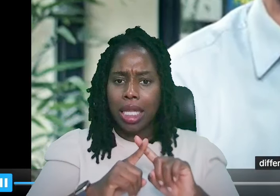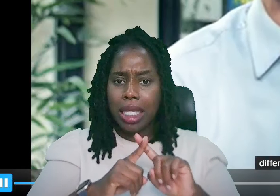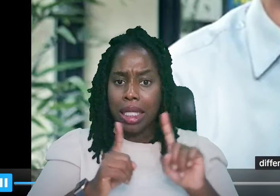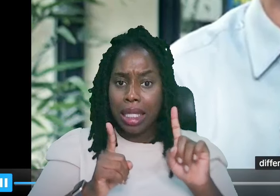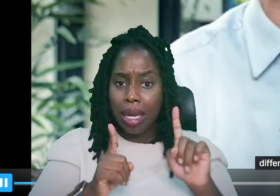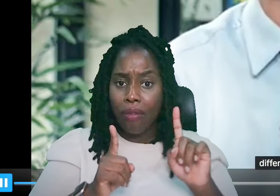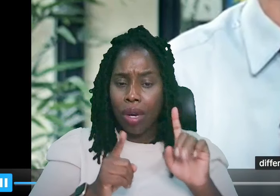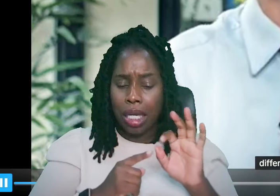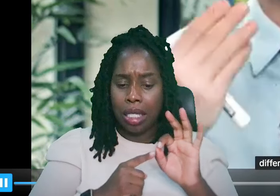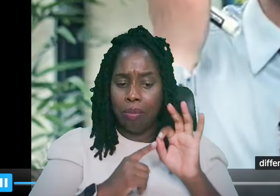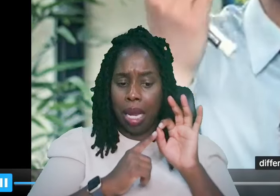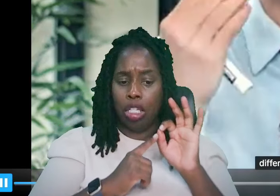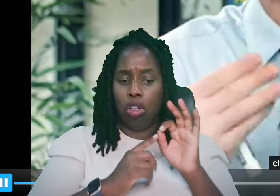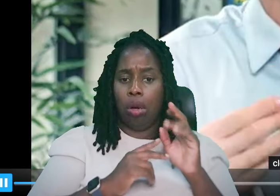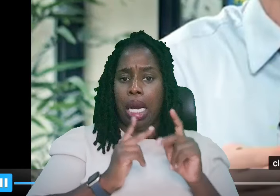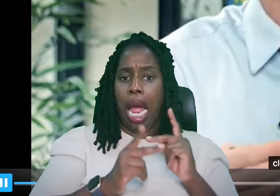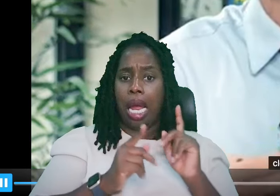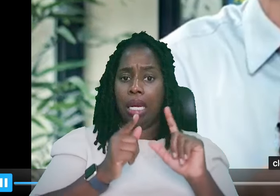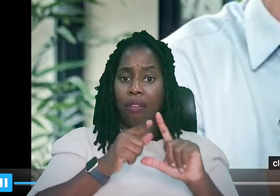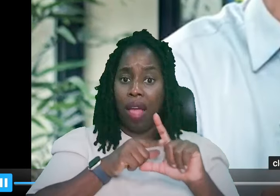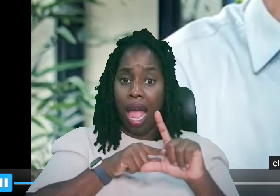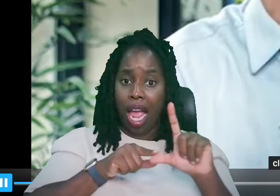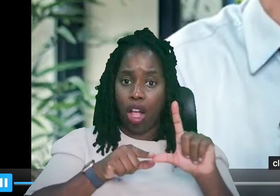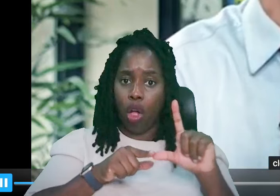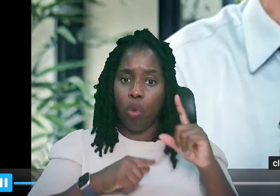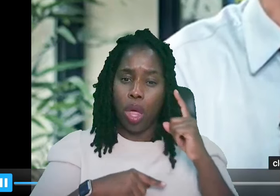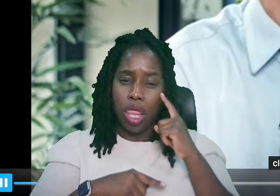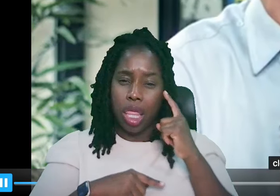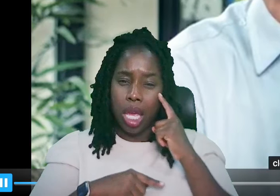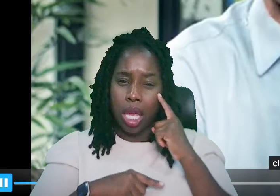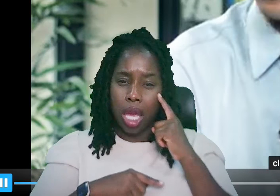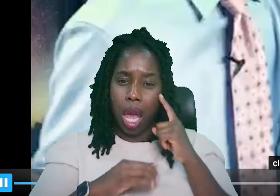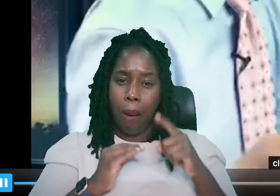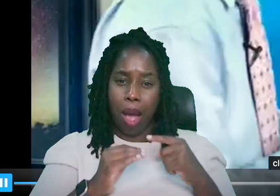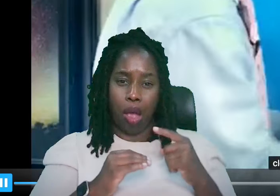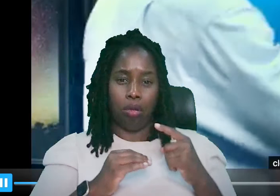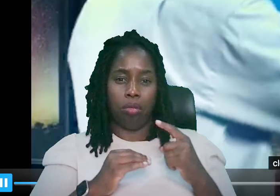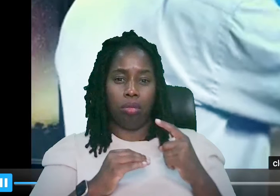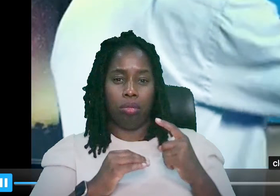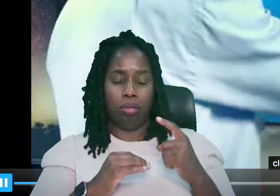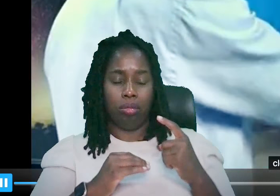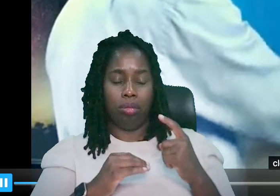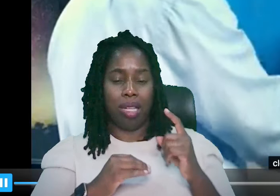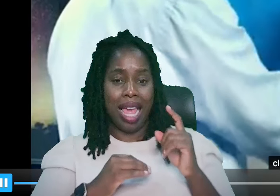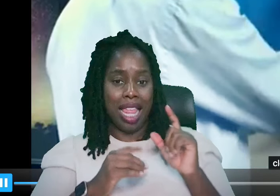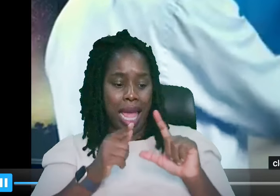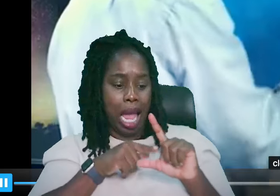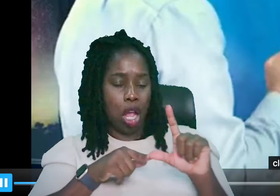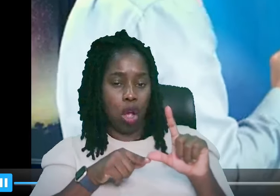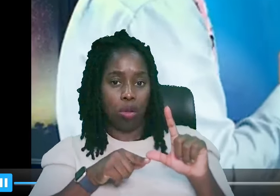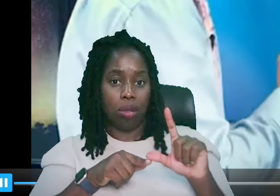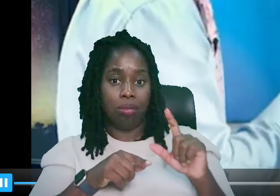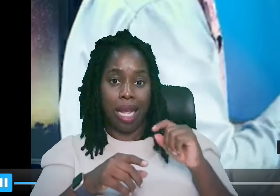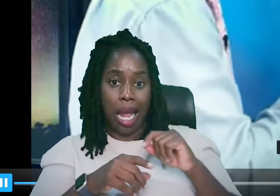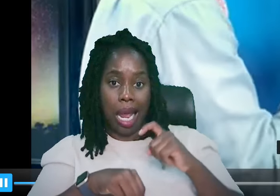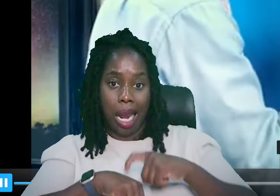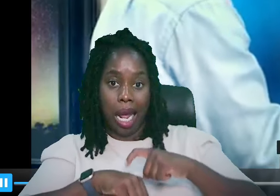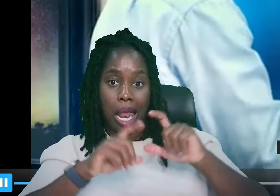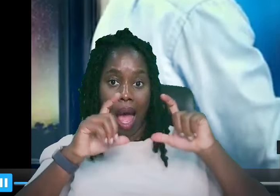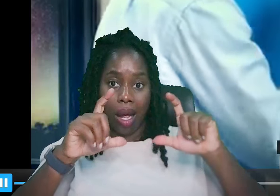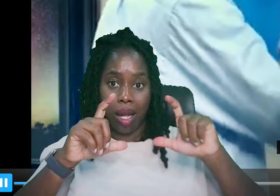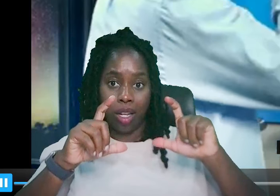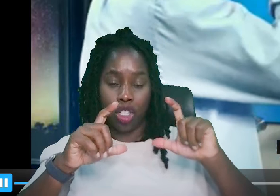types of angles while thinking about this in the framework of a clock. So I've drawn another clock here, right, just